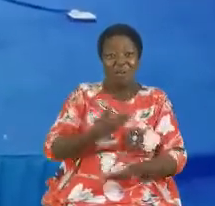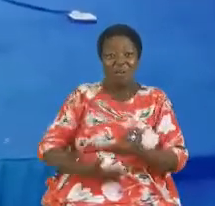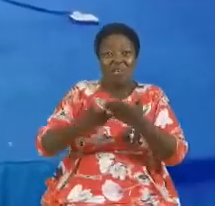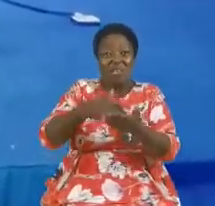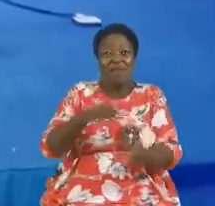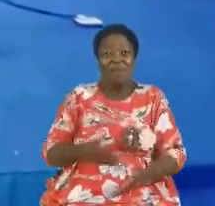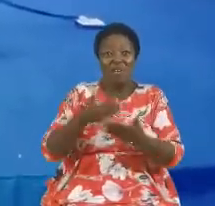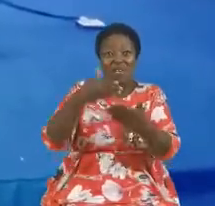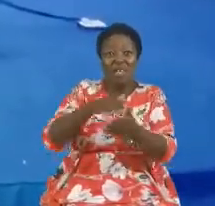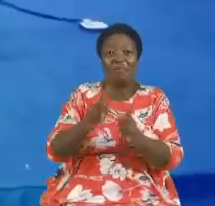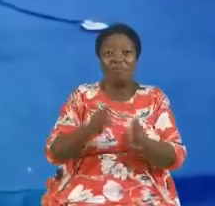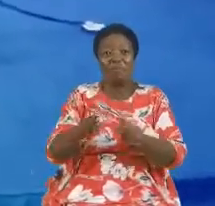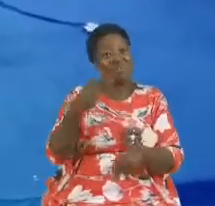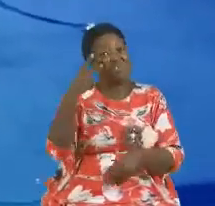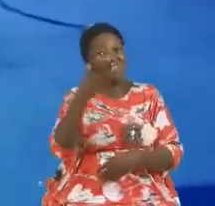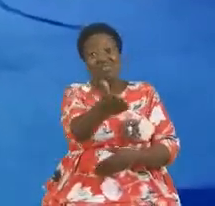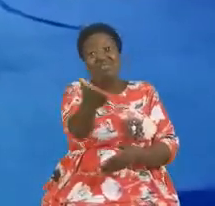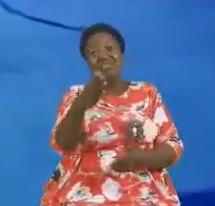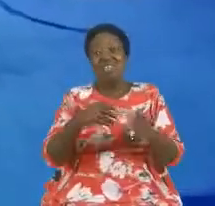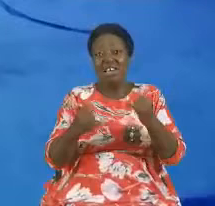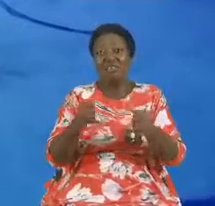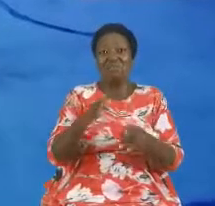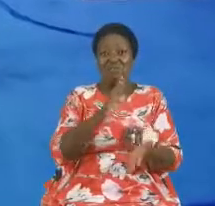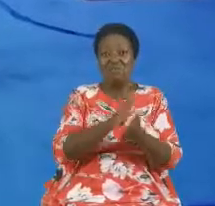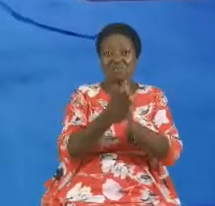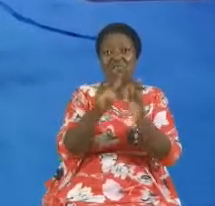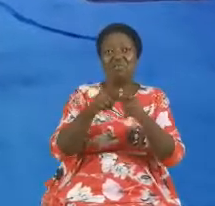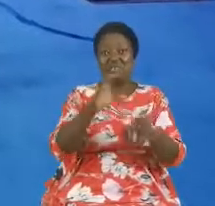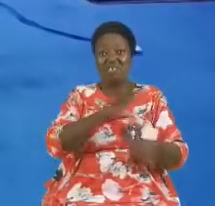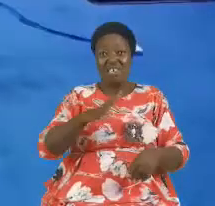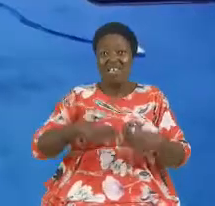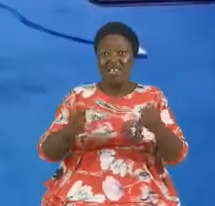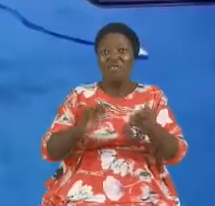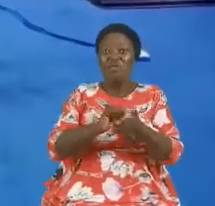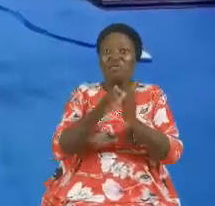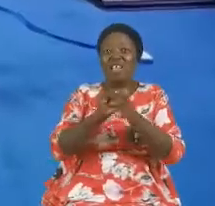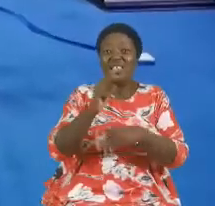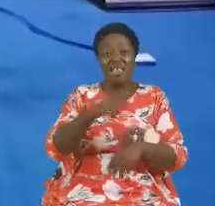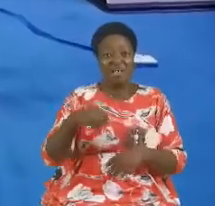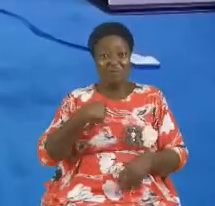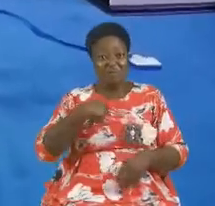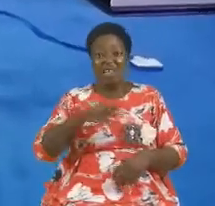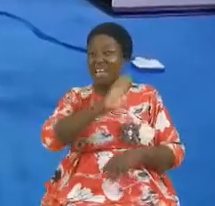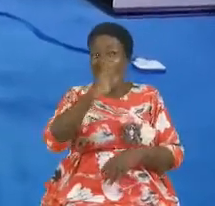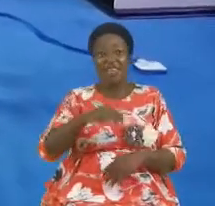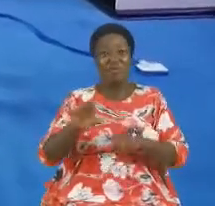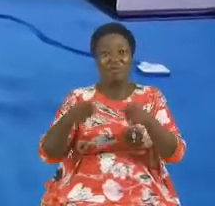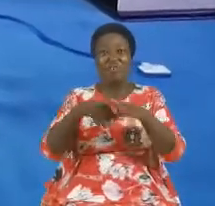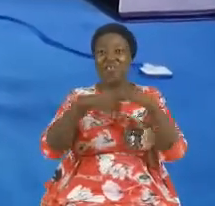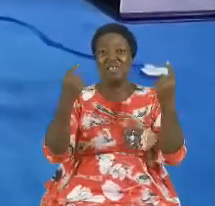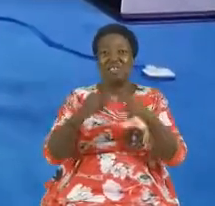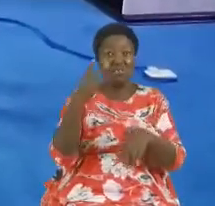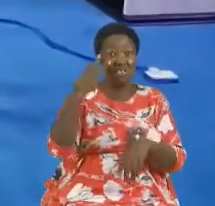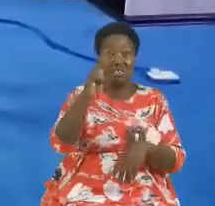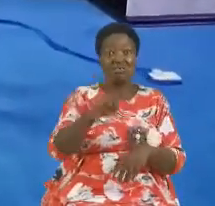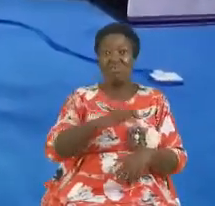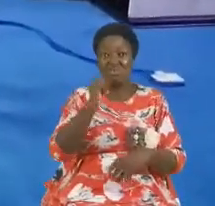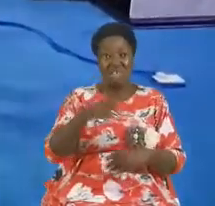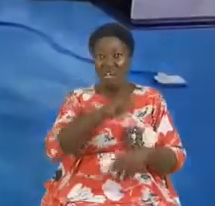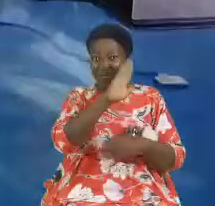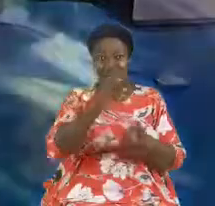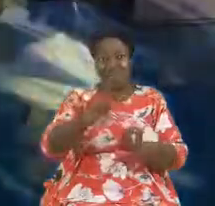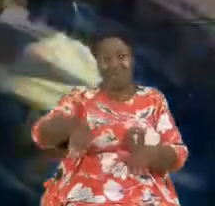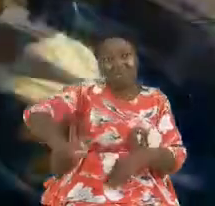So and so, he has gone to join born again people. He has gone to join, you know, those who say they will